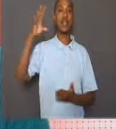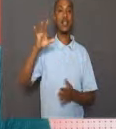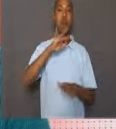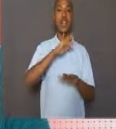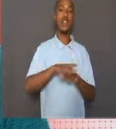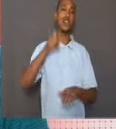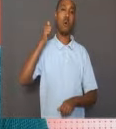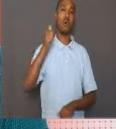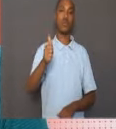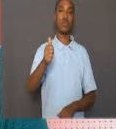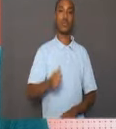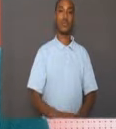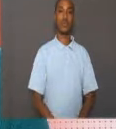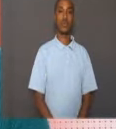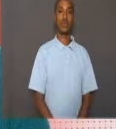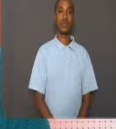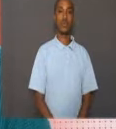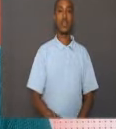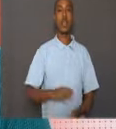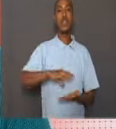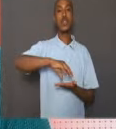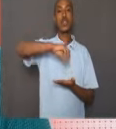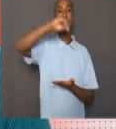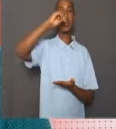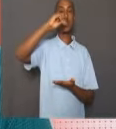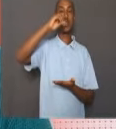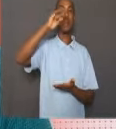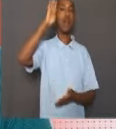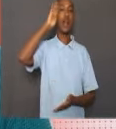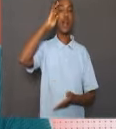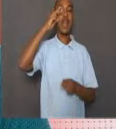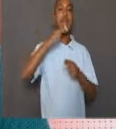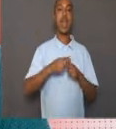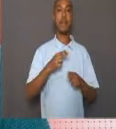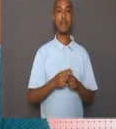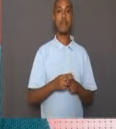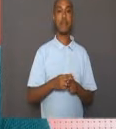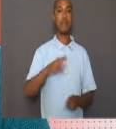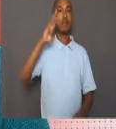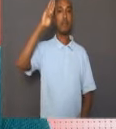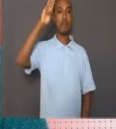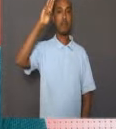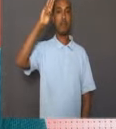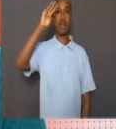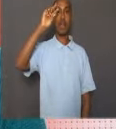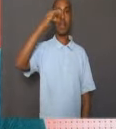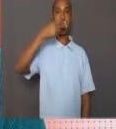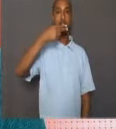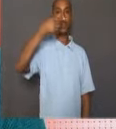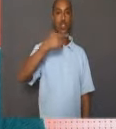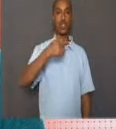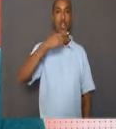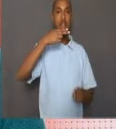own. A student of Becquerel's, named Marie Curie, gave a